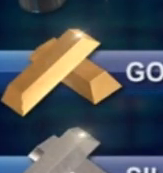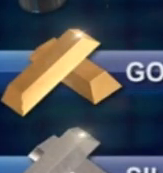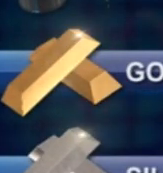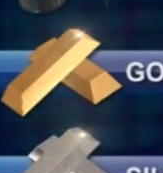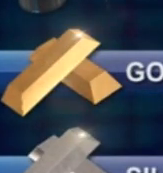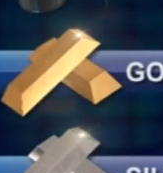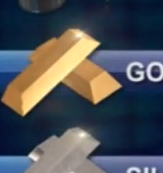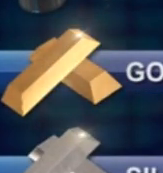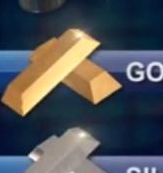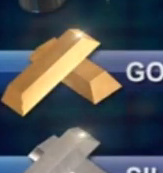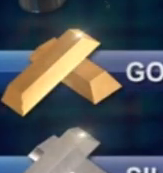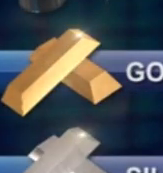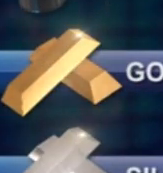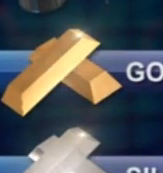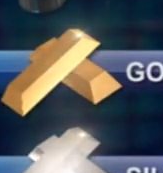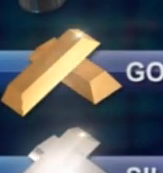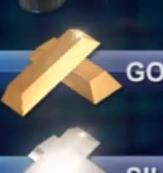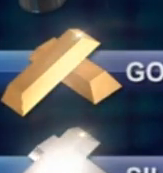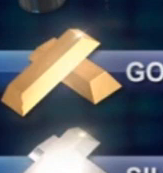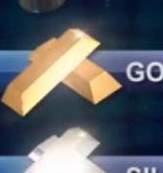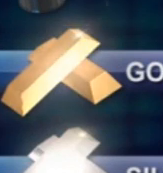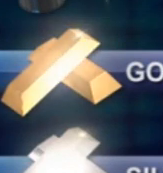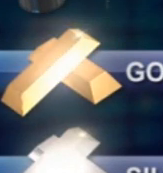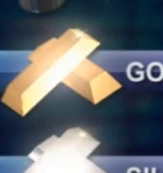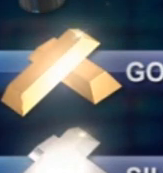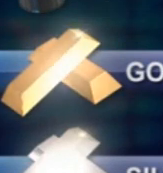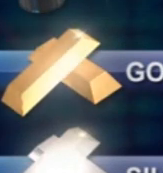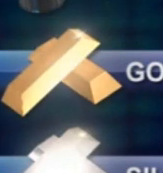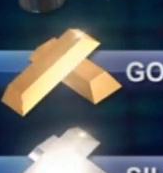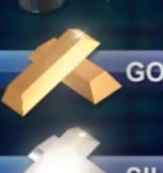close at $65 per barrel. Gold dropped to close at